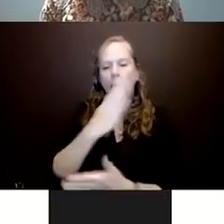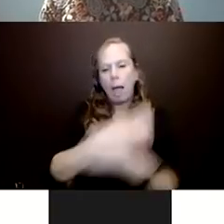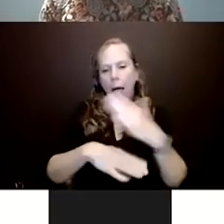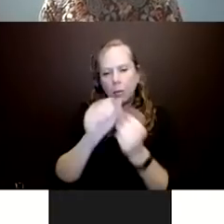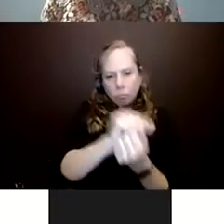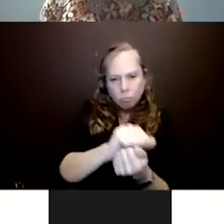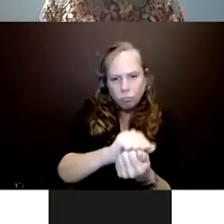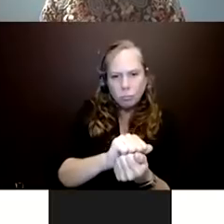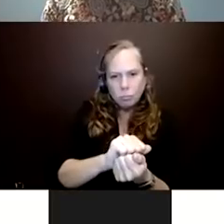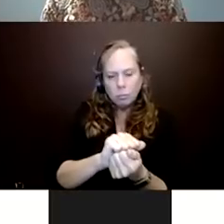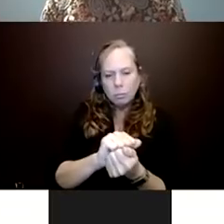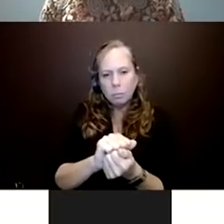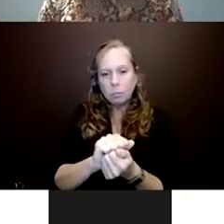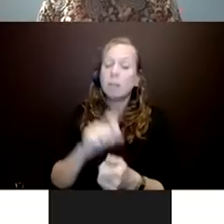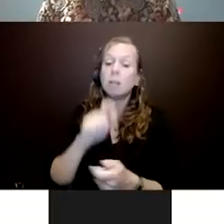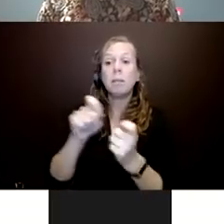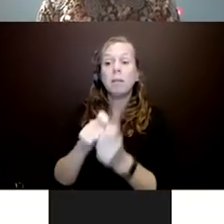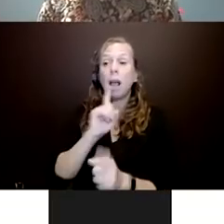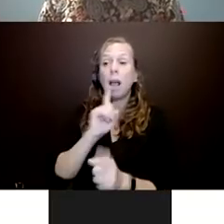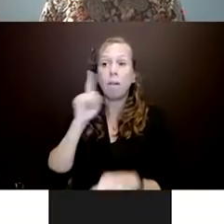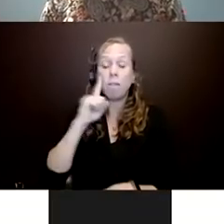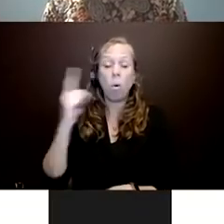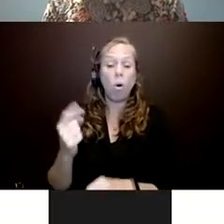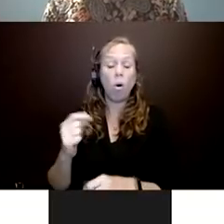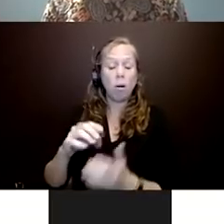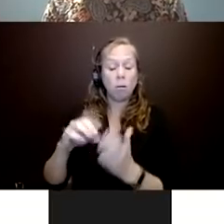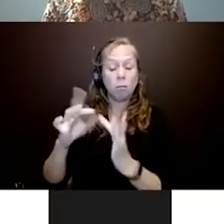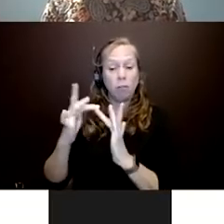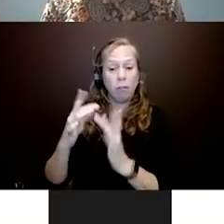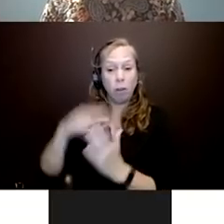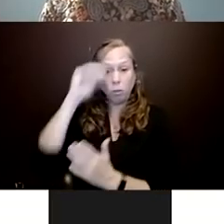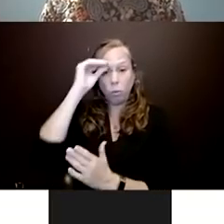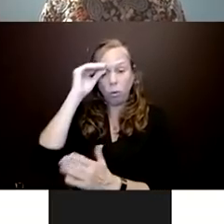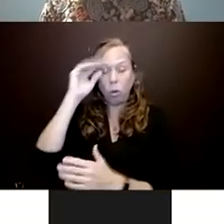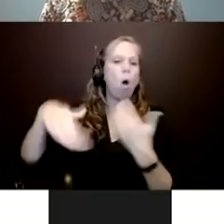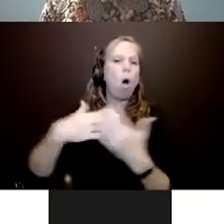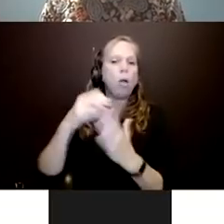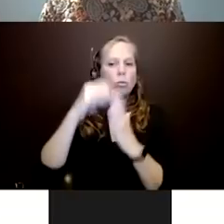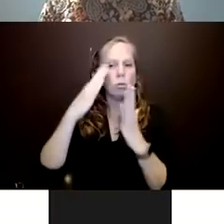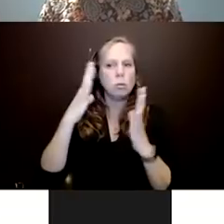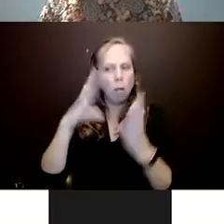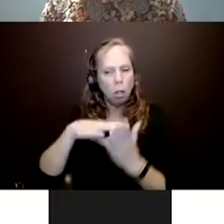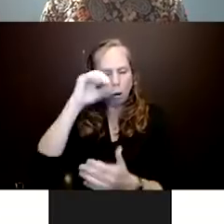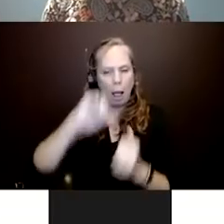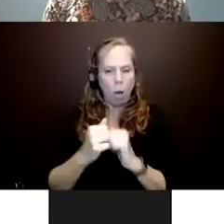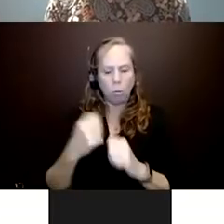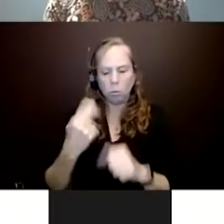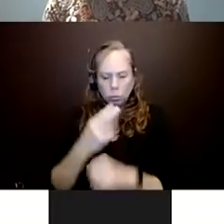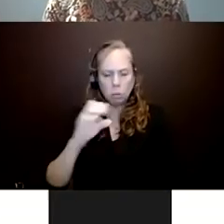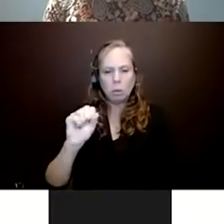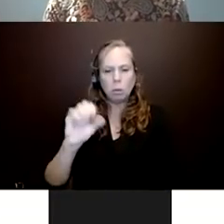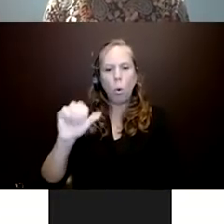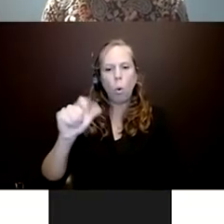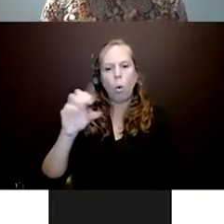to virtual, all of our students will learn to use the Schoology platform. We know that's very important because, in fact, we're